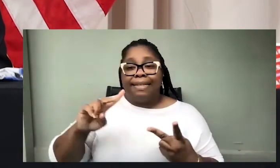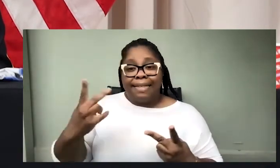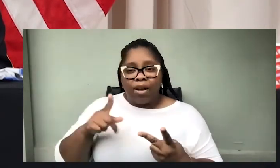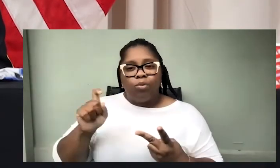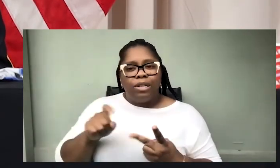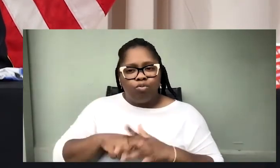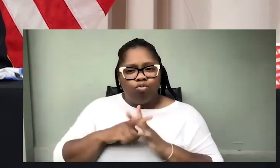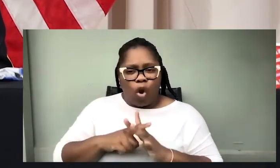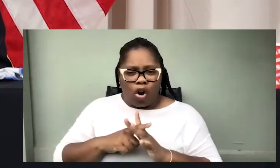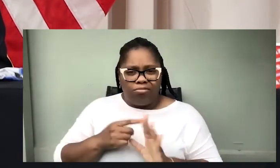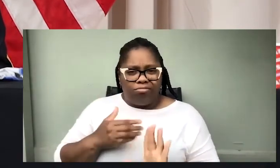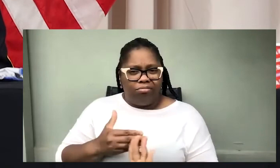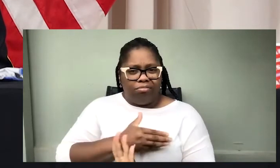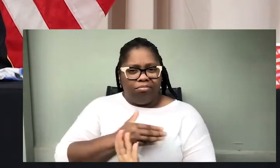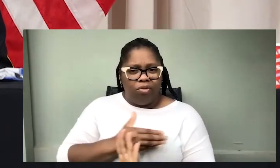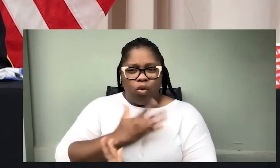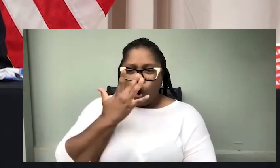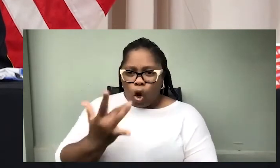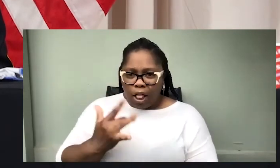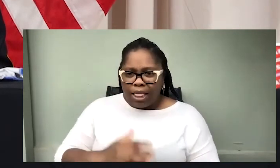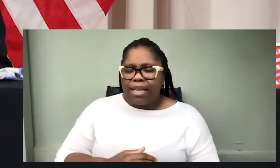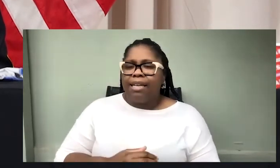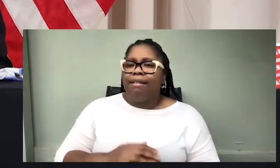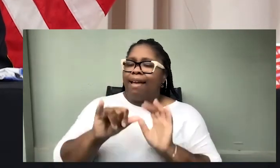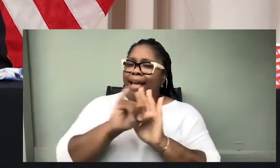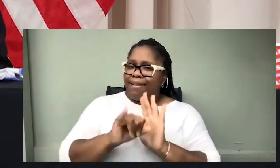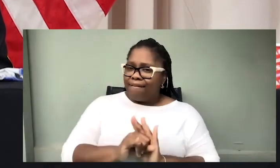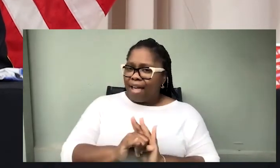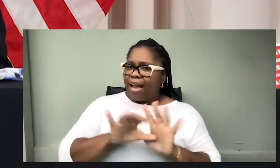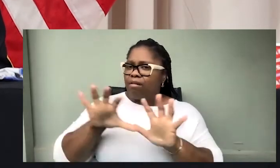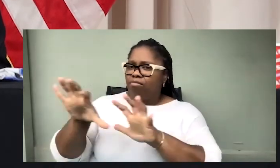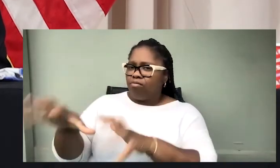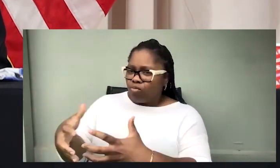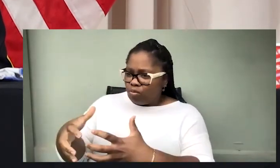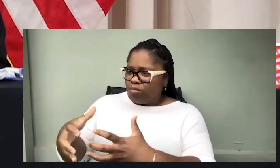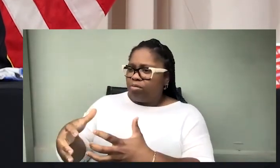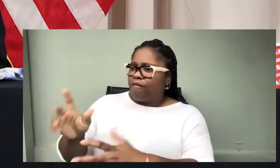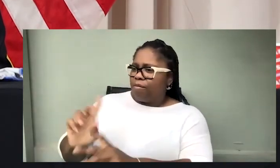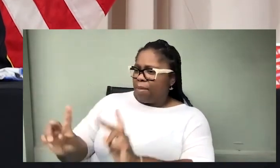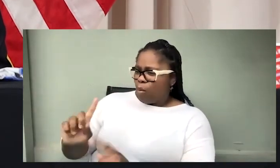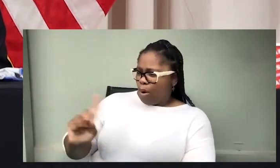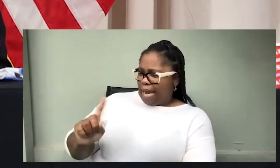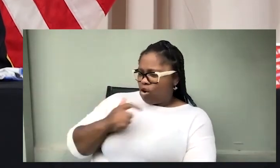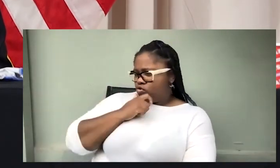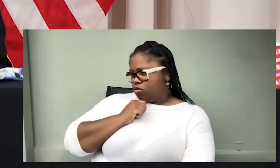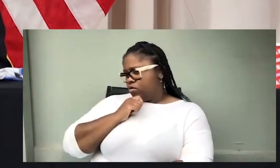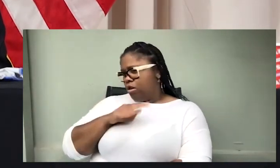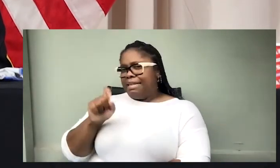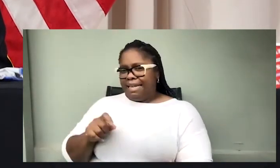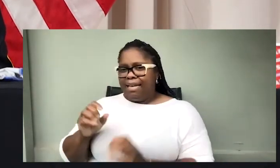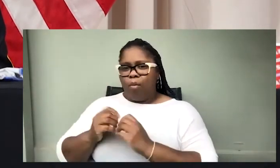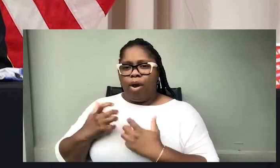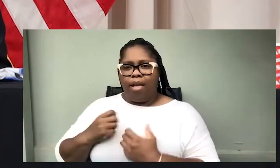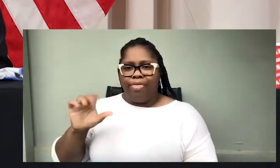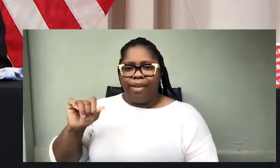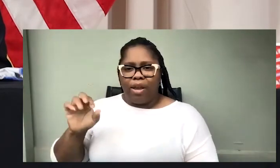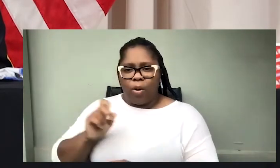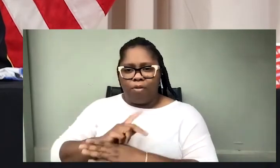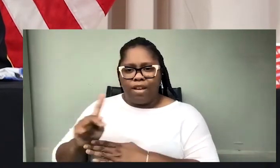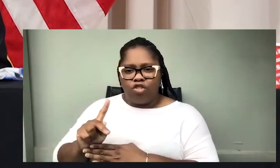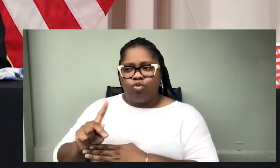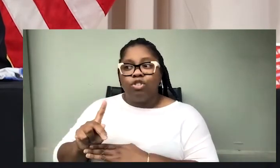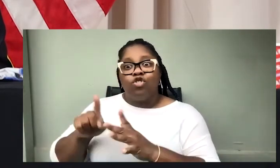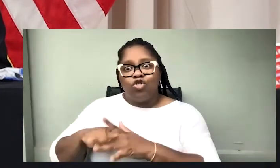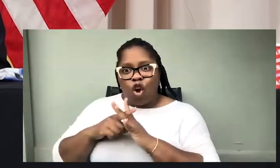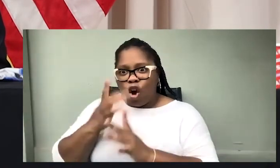identifying those populations where we need healthcare professionals, and start earlier to encourage